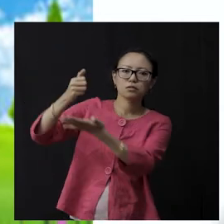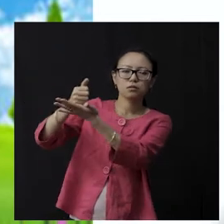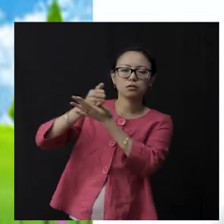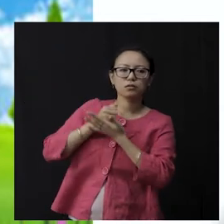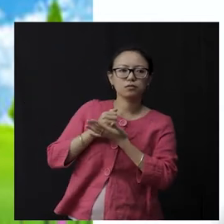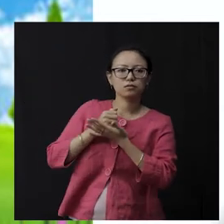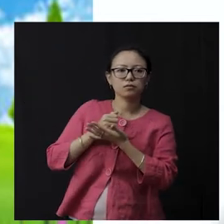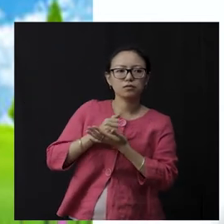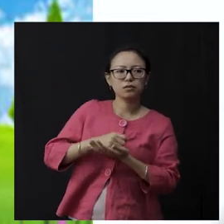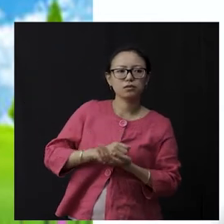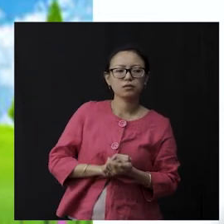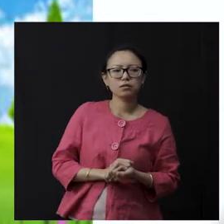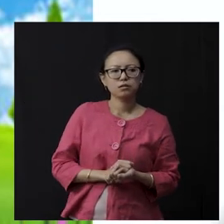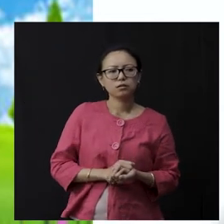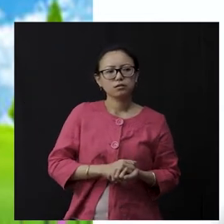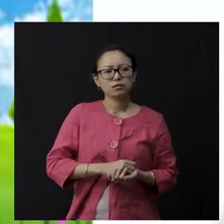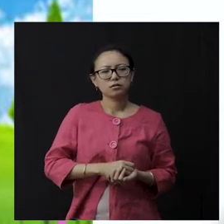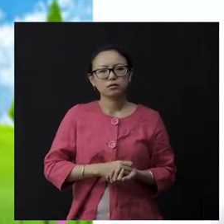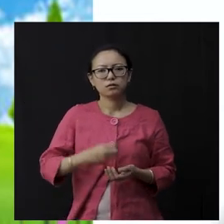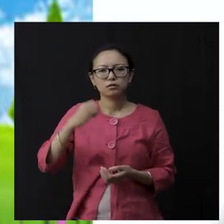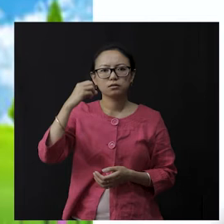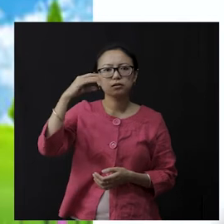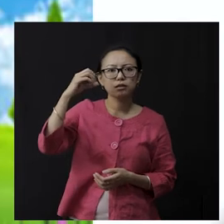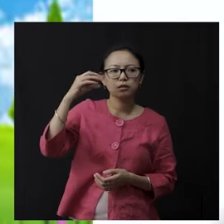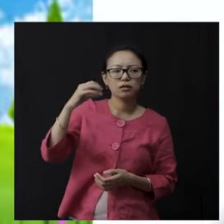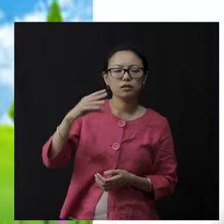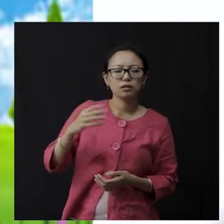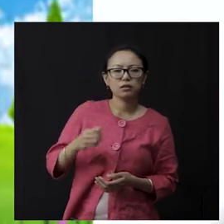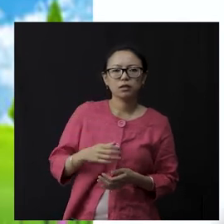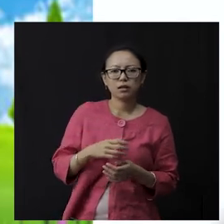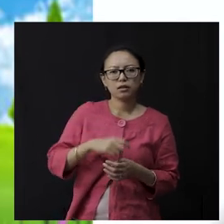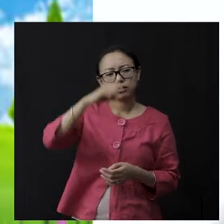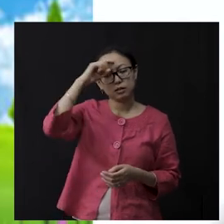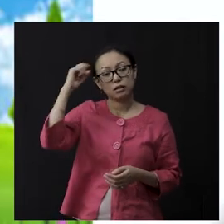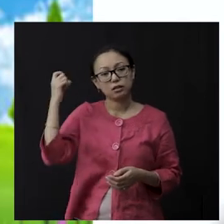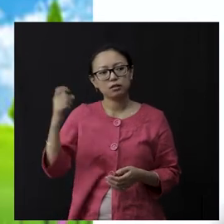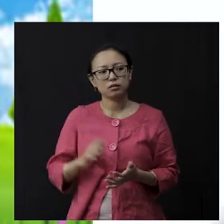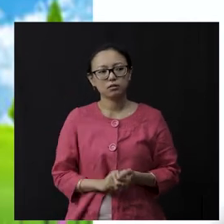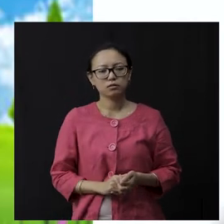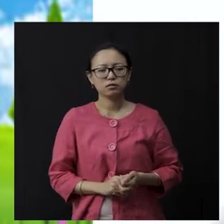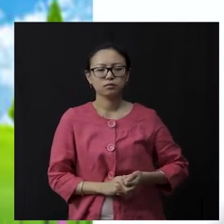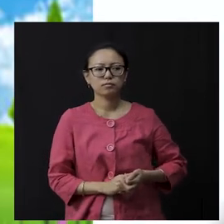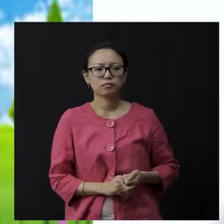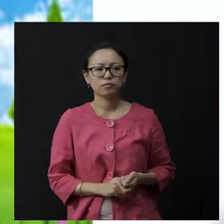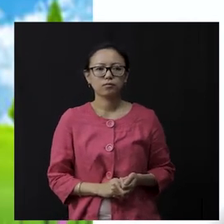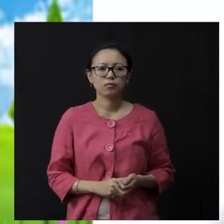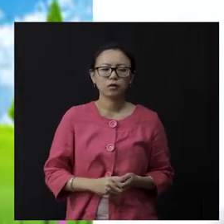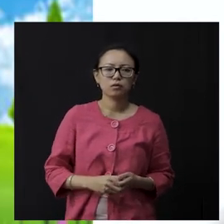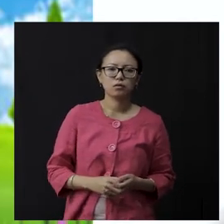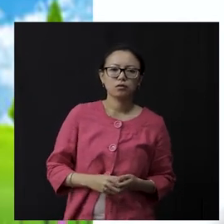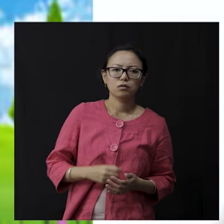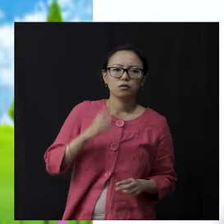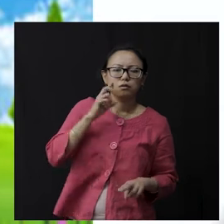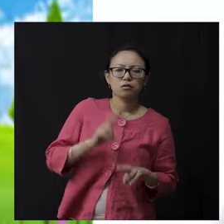yes, heat and light. Very good. Heat, because of the sun, you know, we are warm. If there